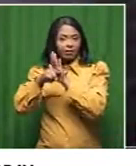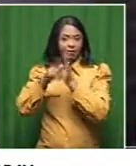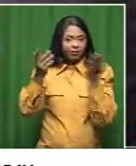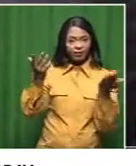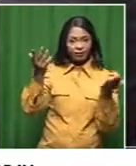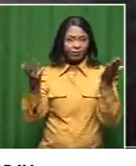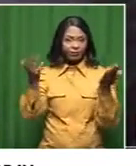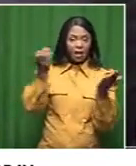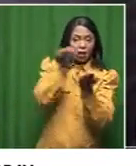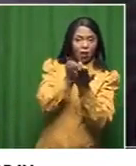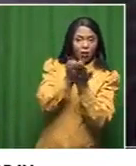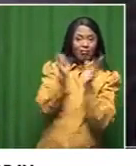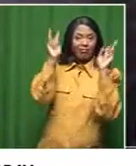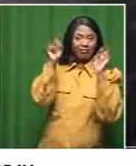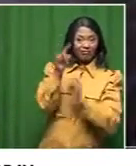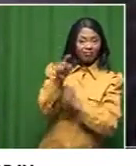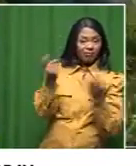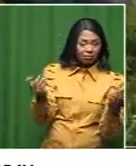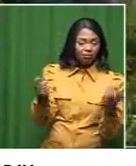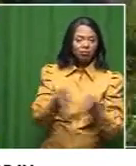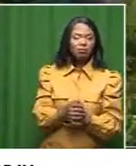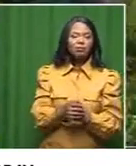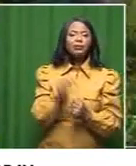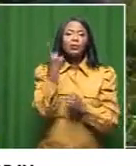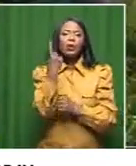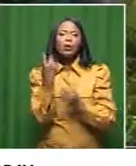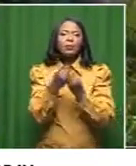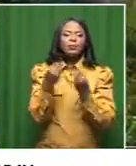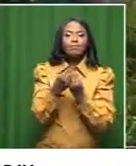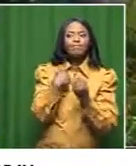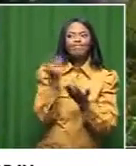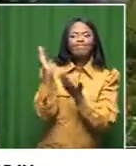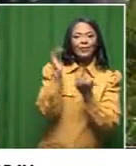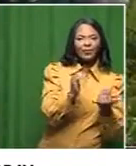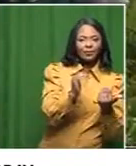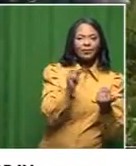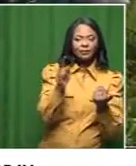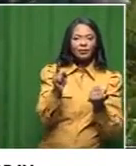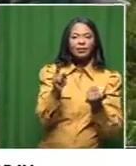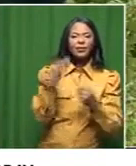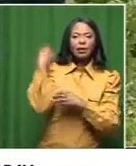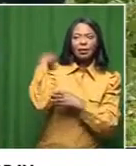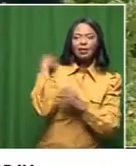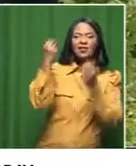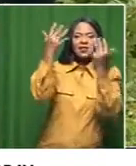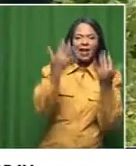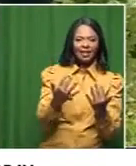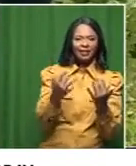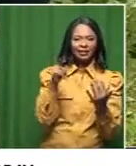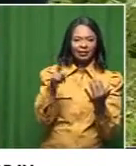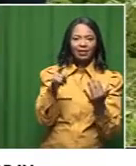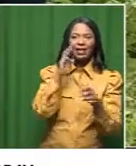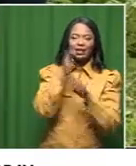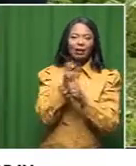our economic outlook. So one of the things that I would expect the Minister of Finance to touch